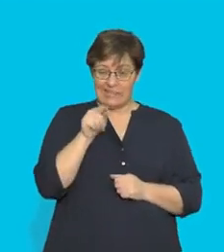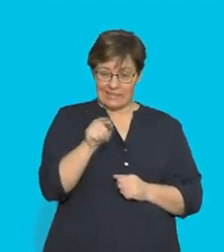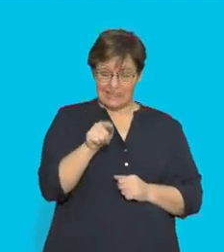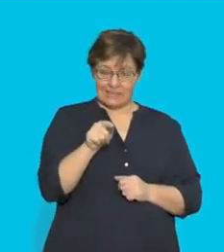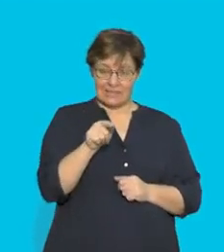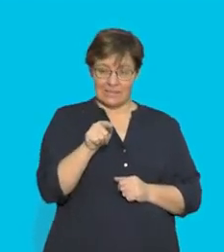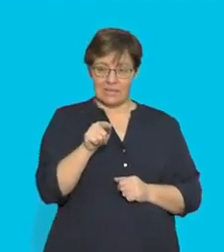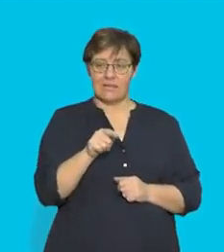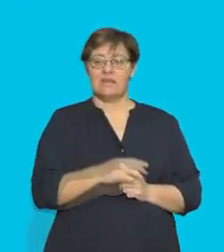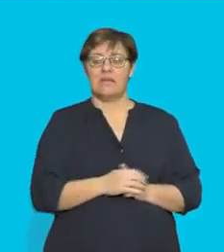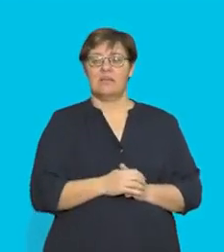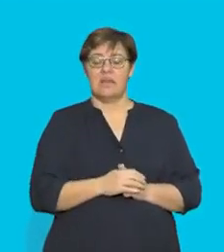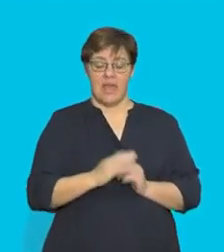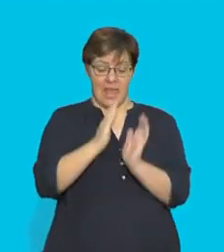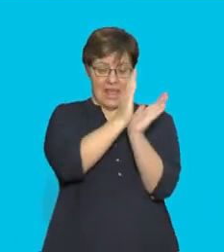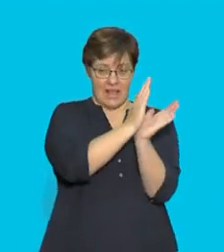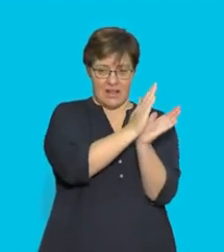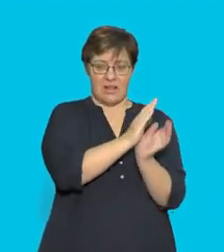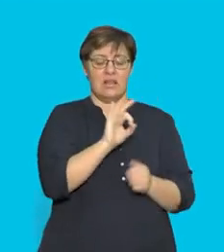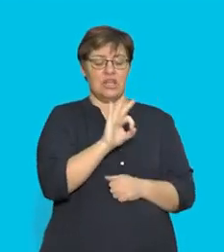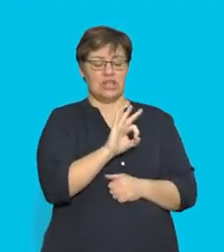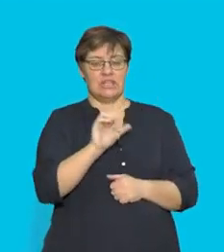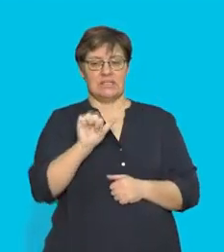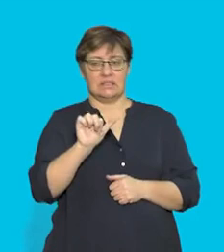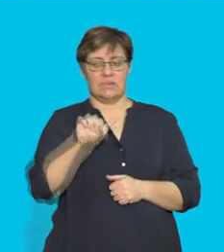angle here is now